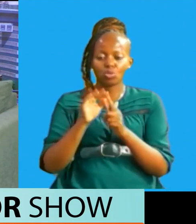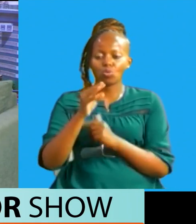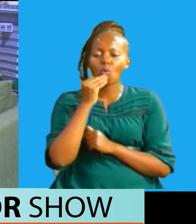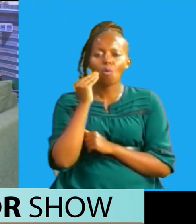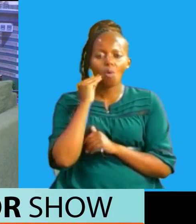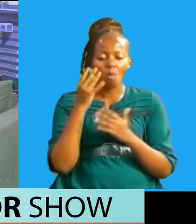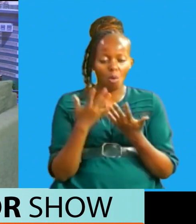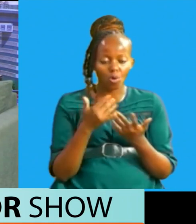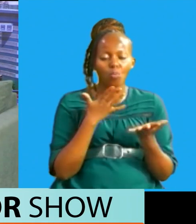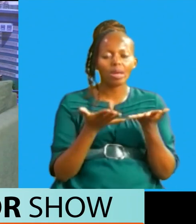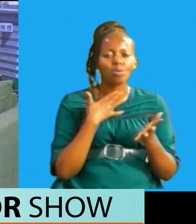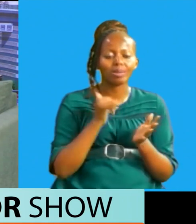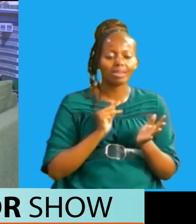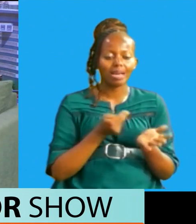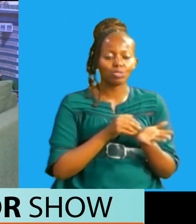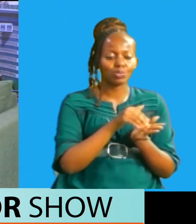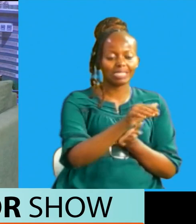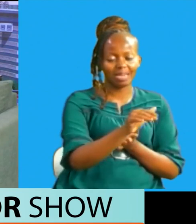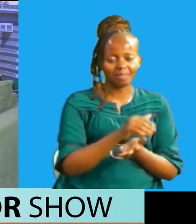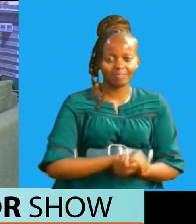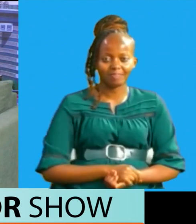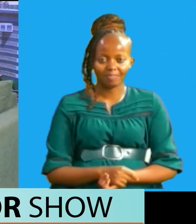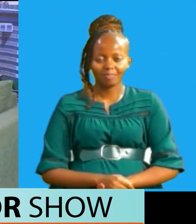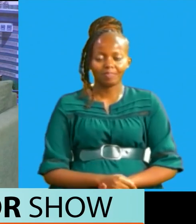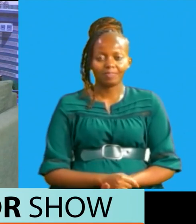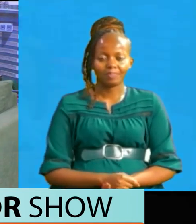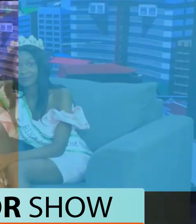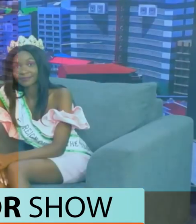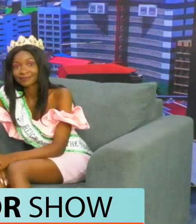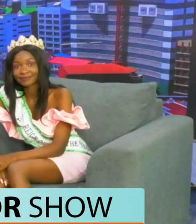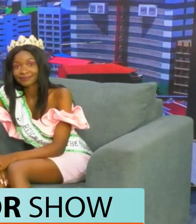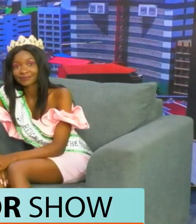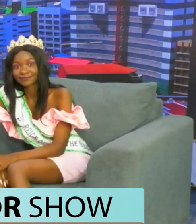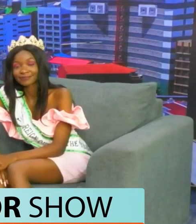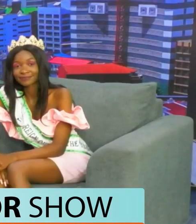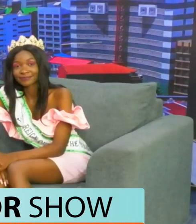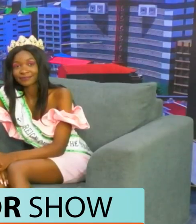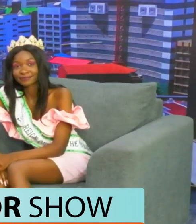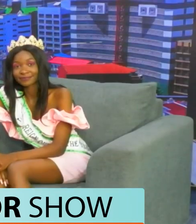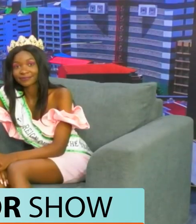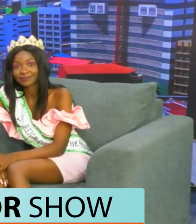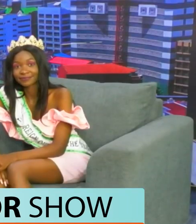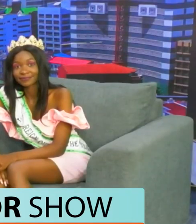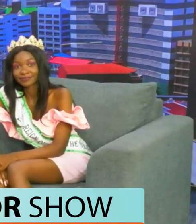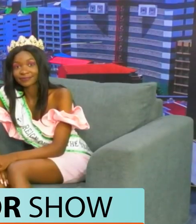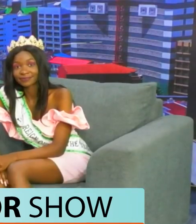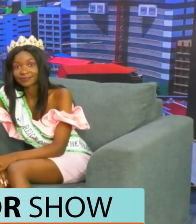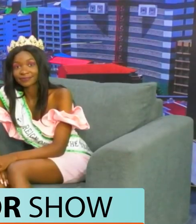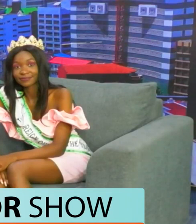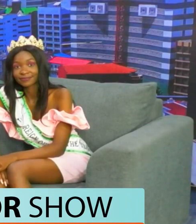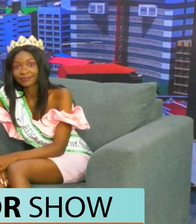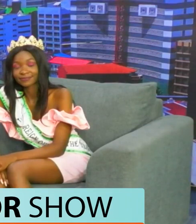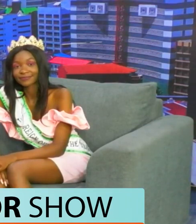to your destination. Yes. Thank you very much for that advice. That is very important. If you